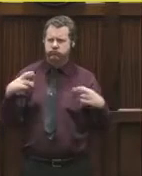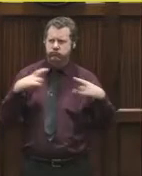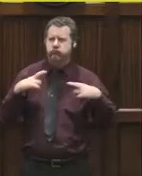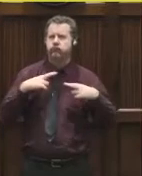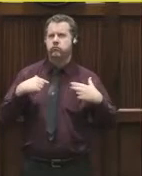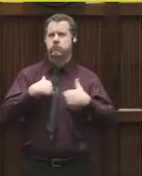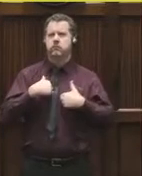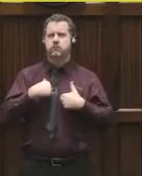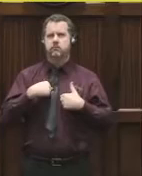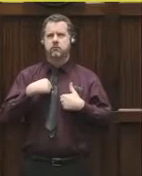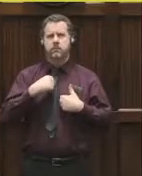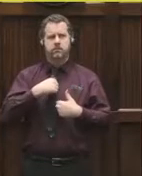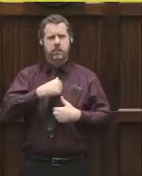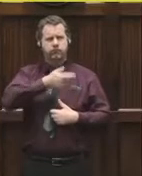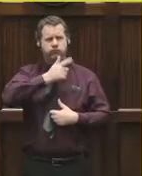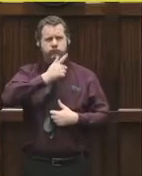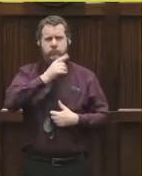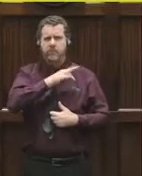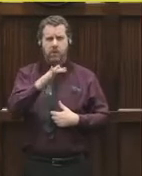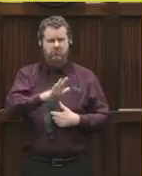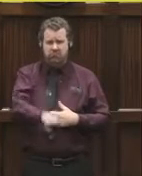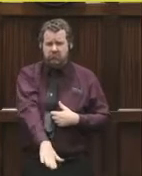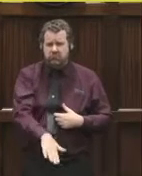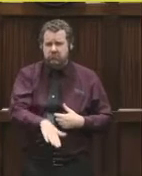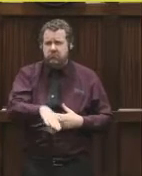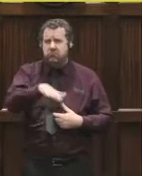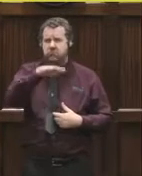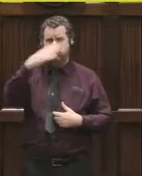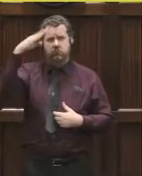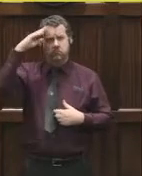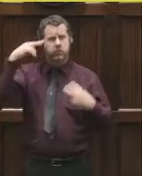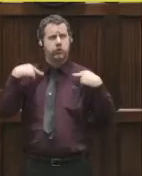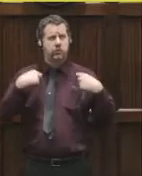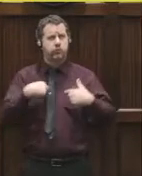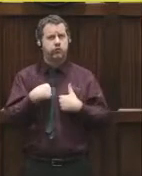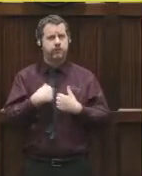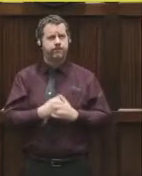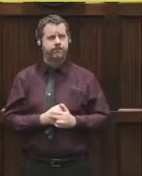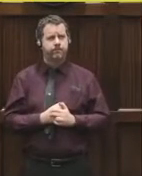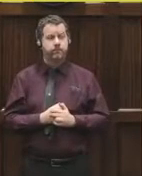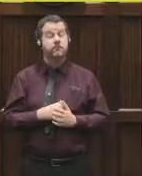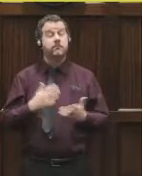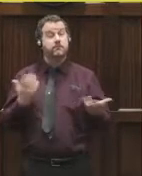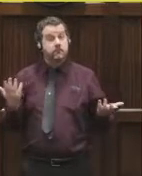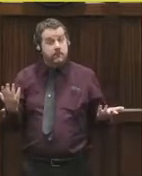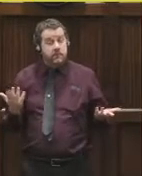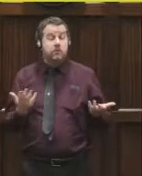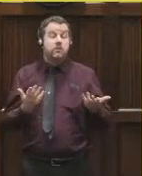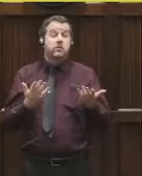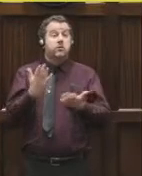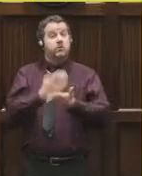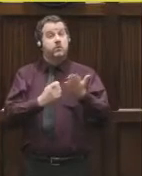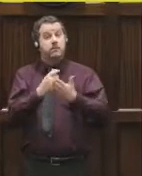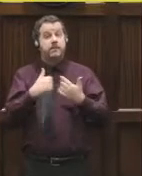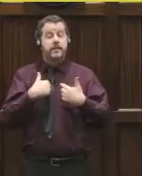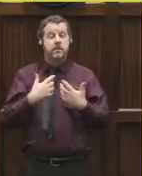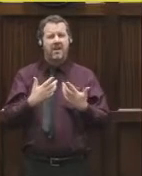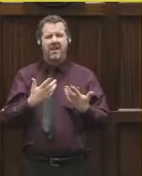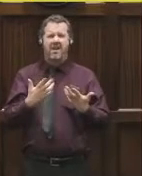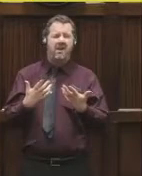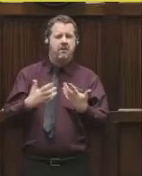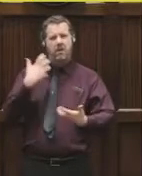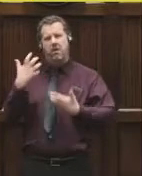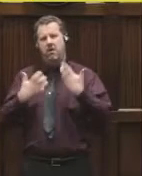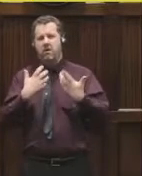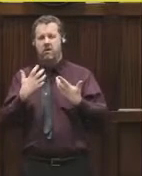I've spoken since I was a child. And despite the complaints that I might have in relation to its status, its